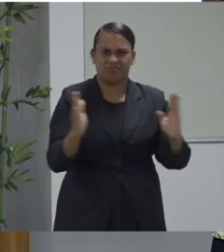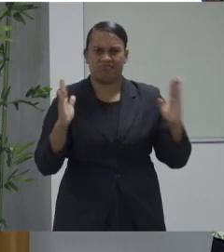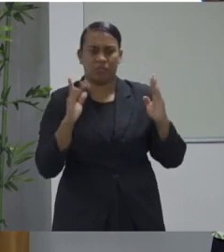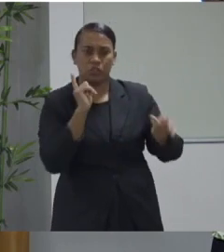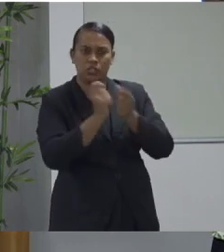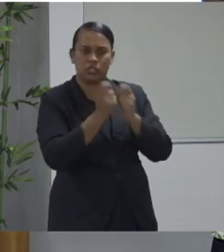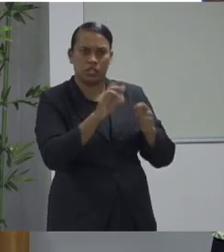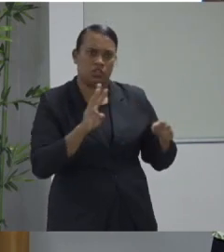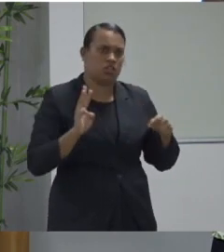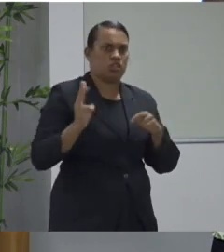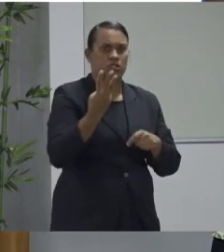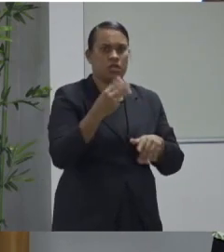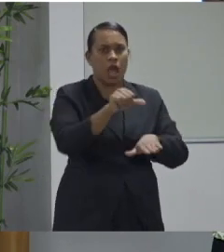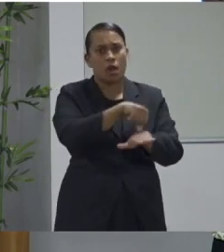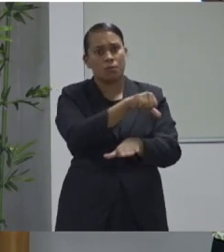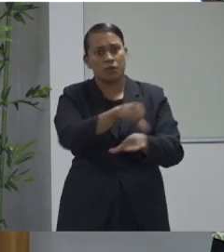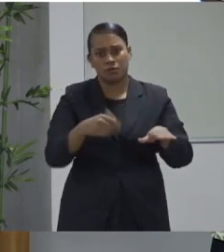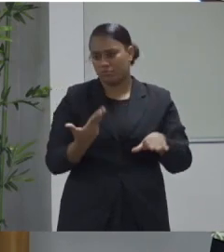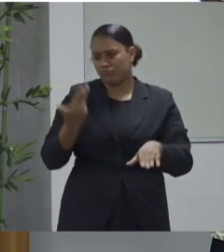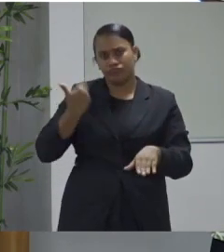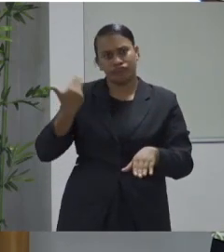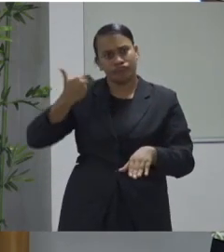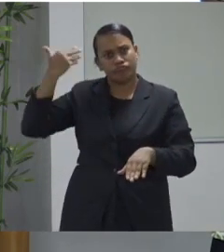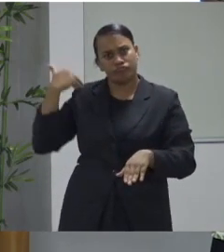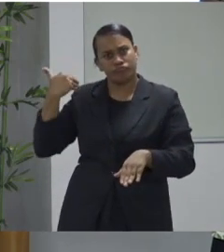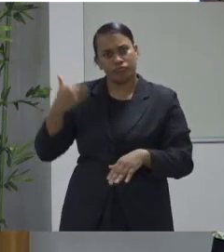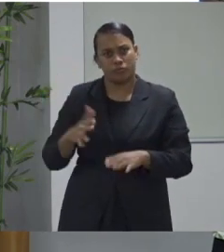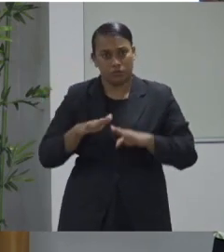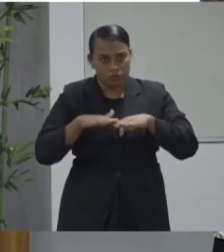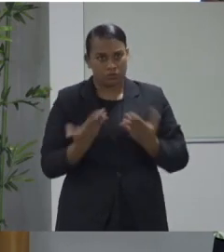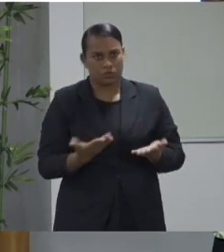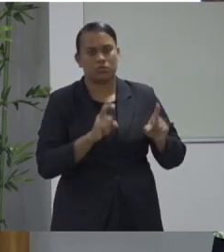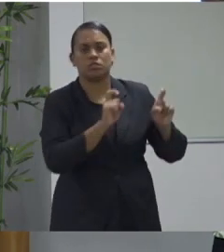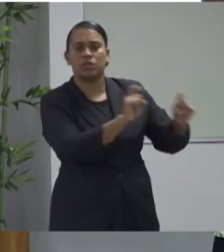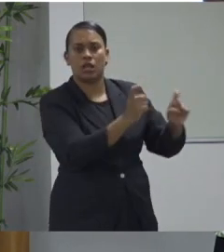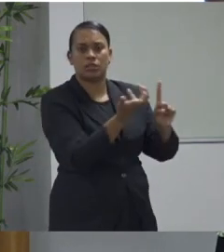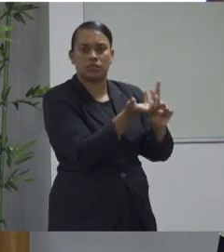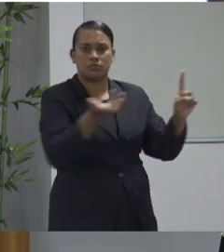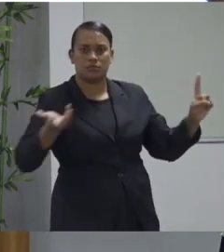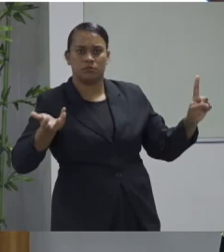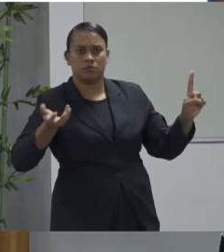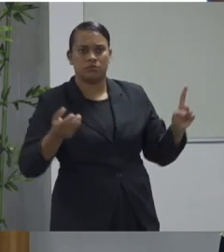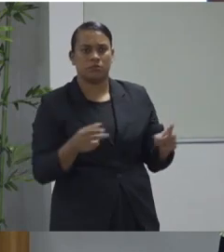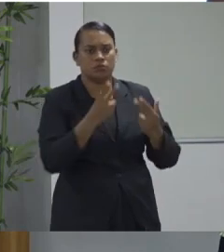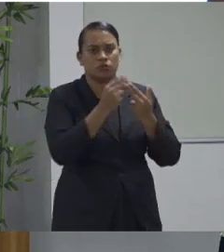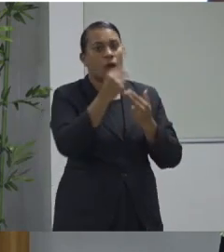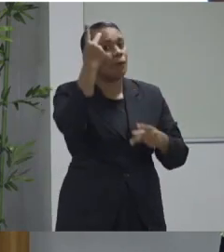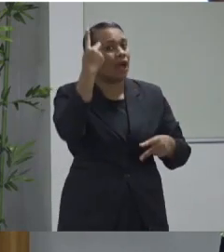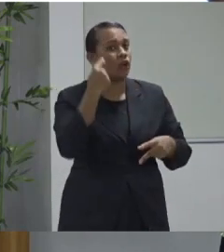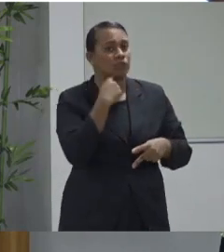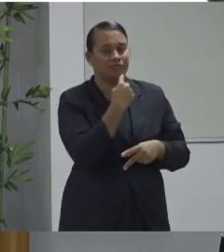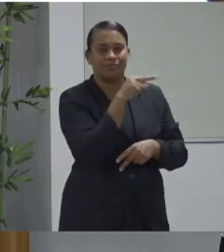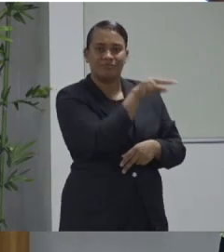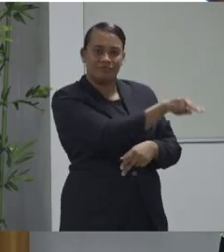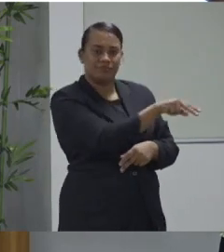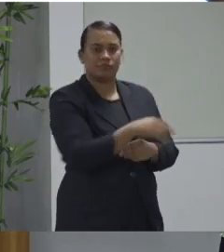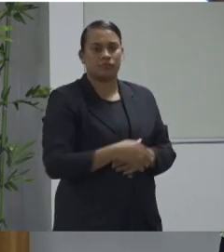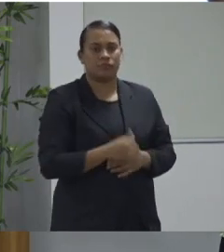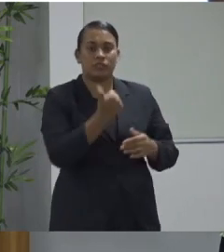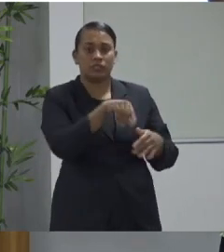April and hence remain isolated with her parents at the Navu Hospital Isolation